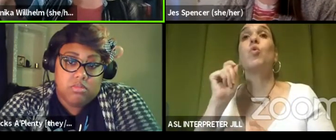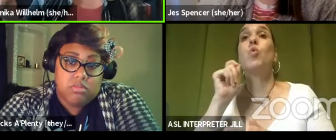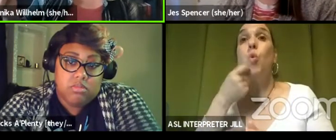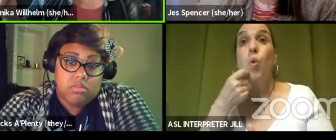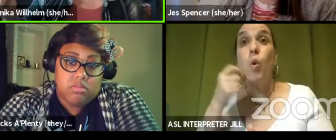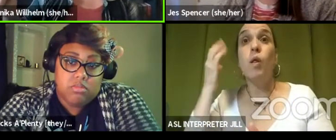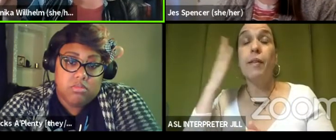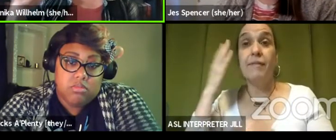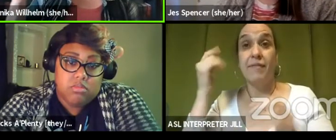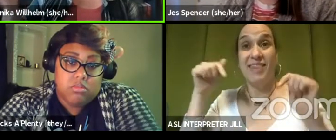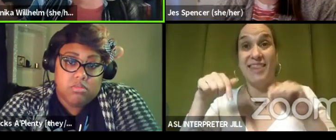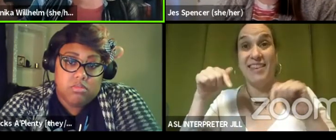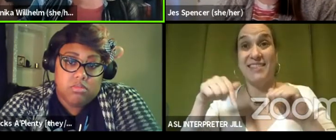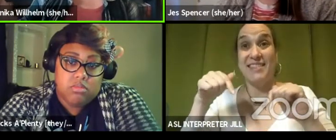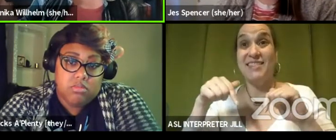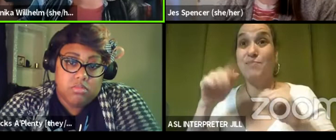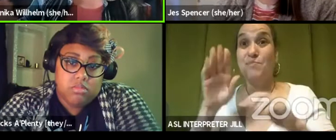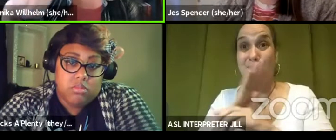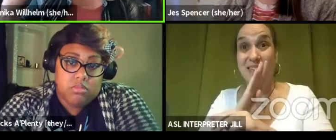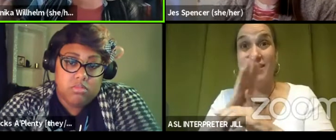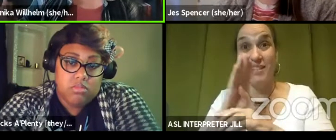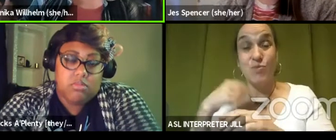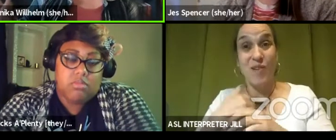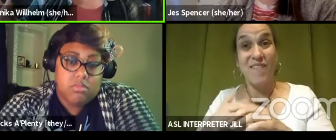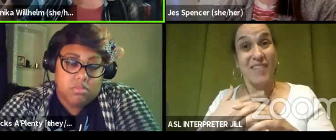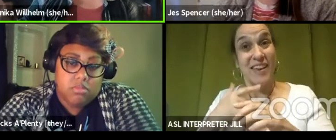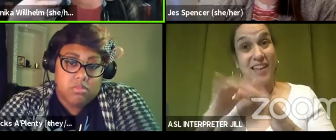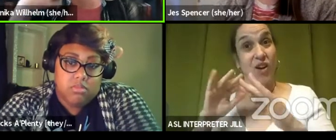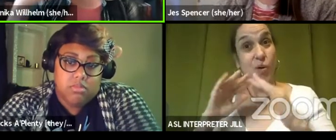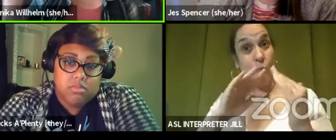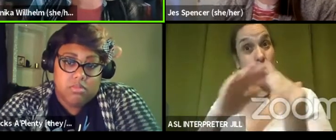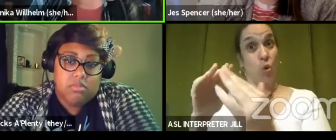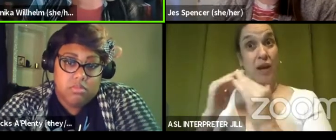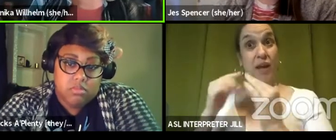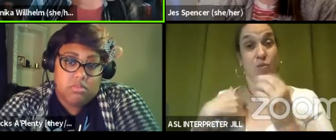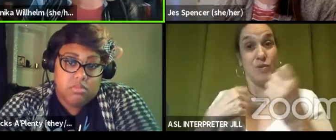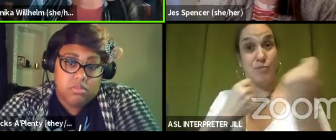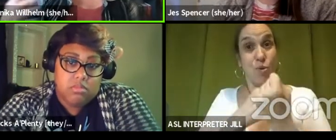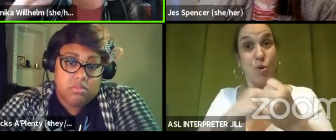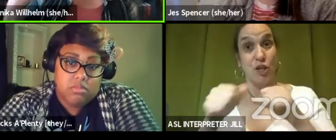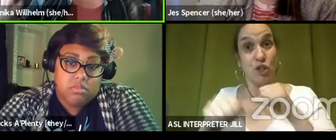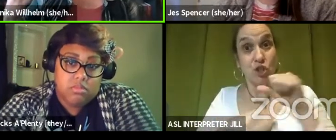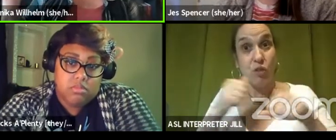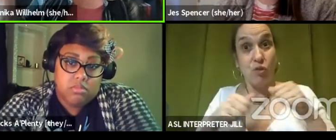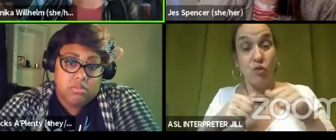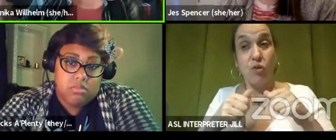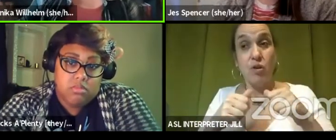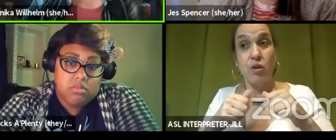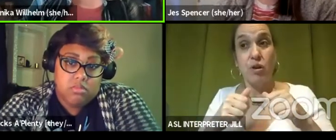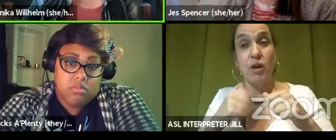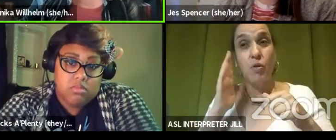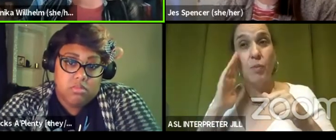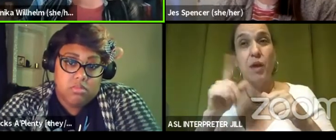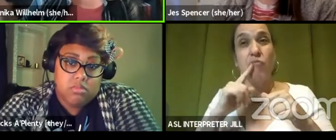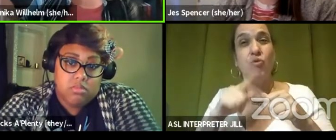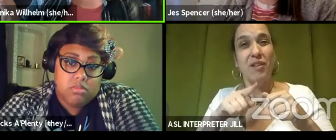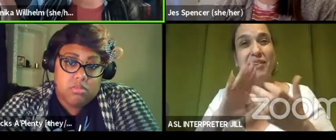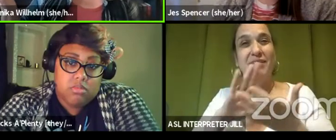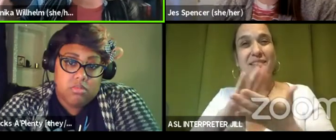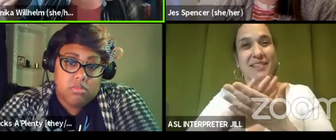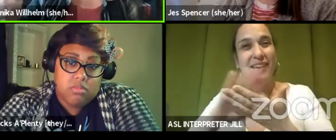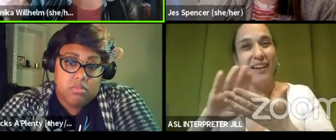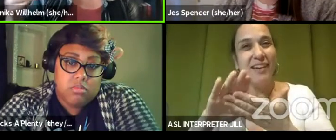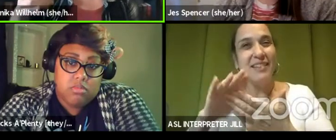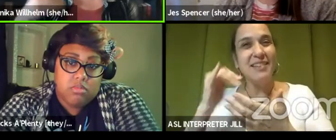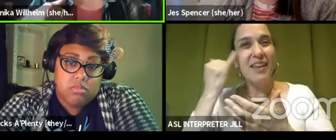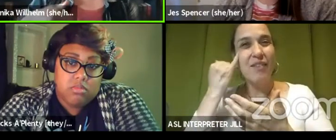we claim that we are communal and we support each other and we're all in this together, wouldn't it be really cool if